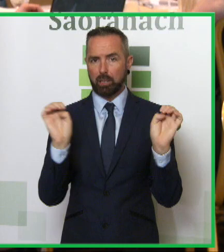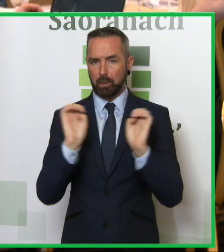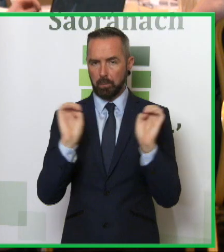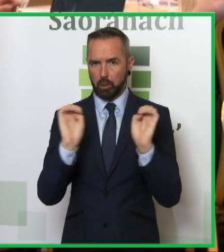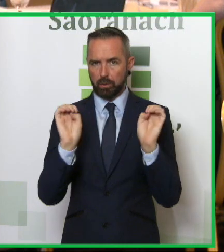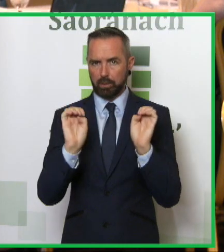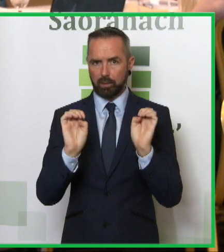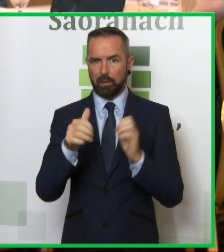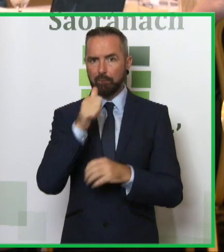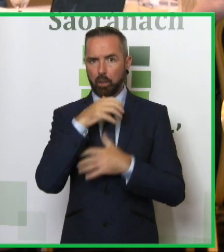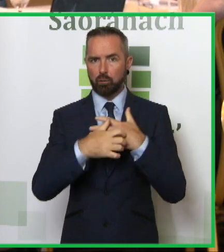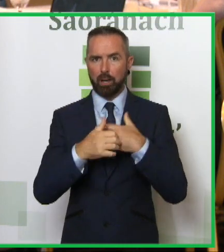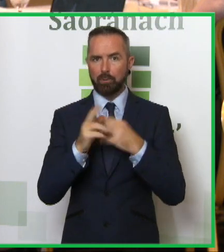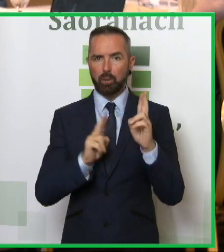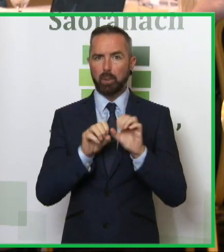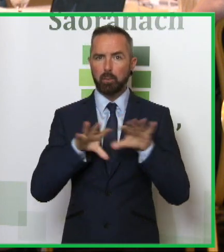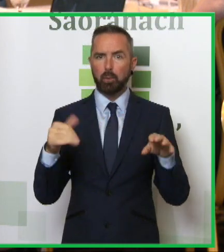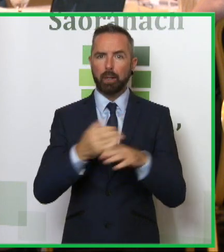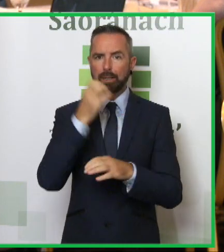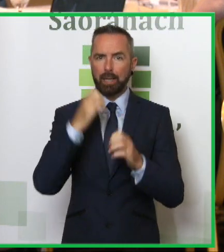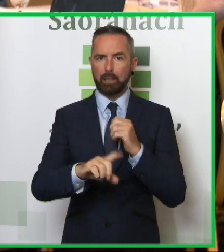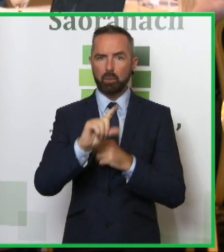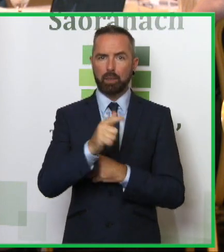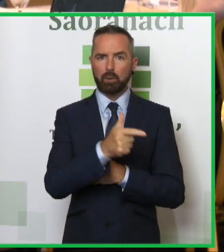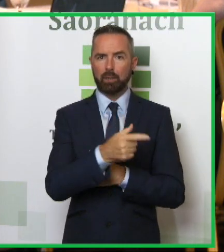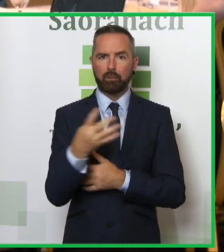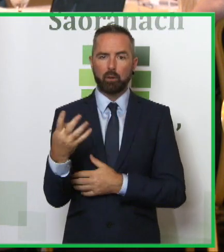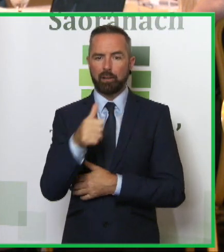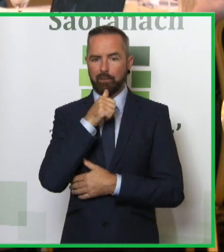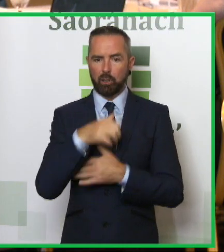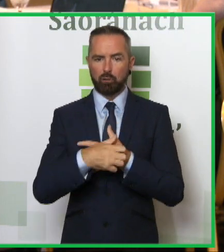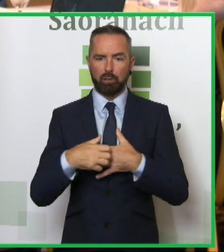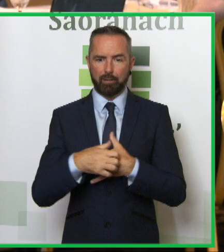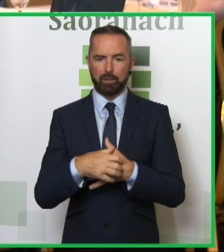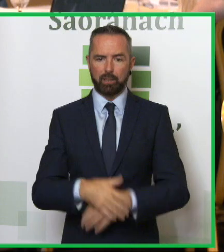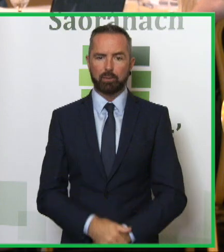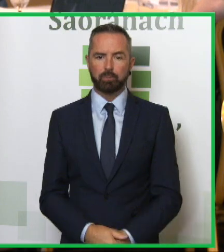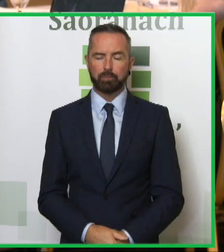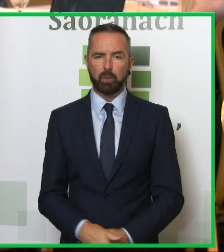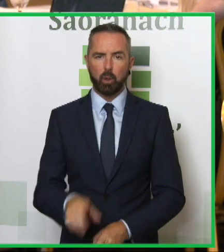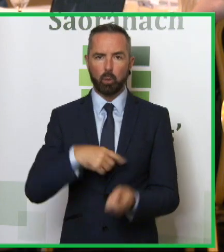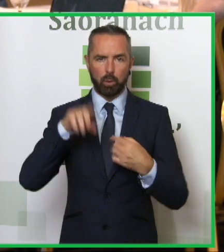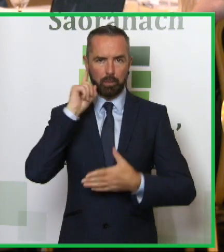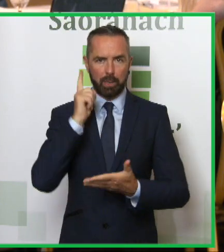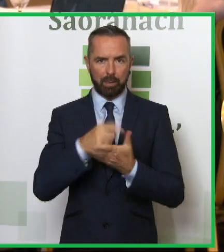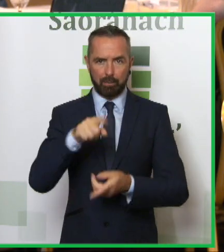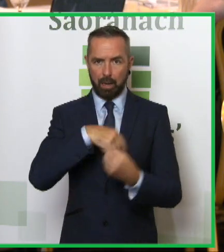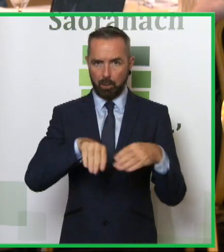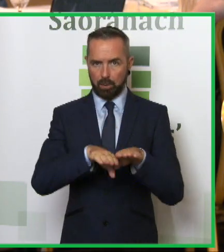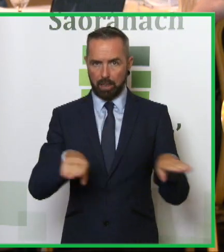says that the first draft should be published by the end of 2024. The first draft. We believe at this table that